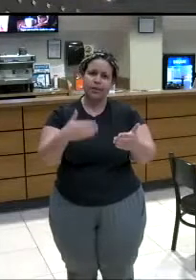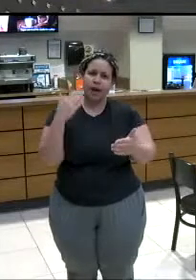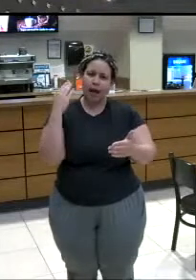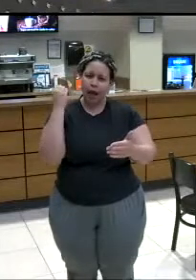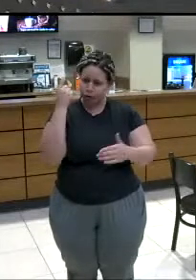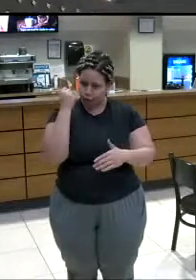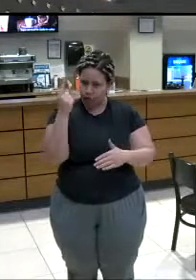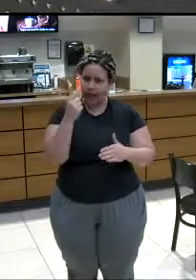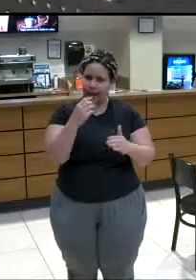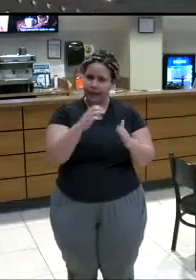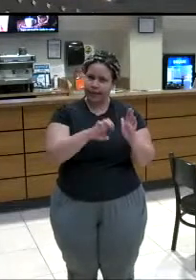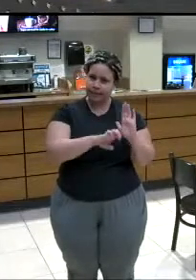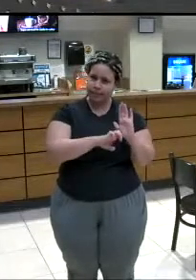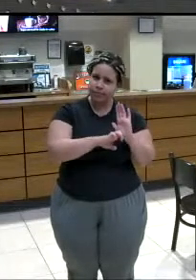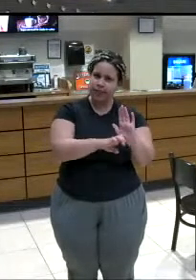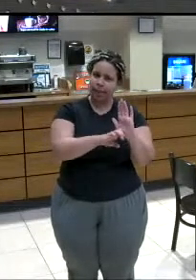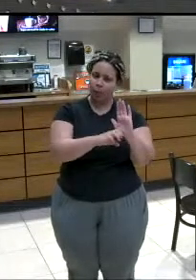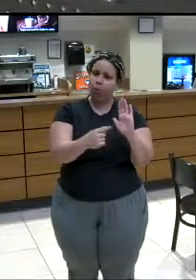it, I was